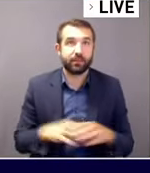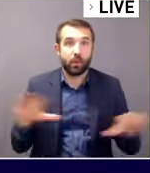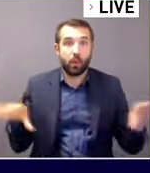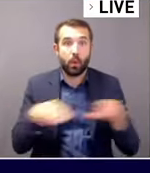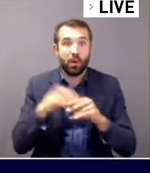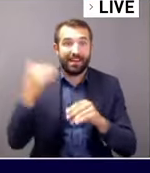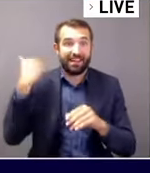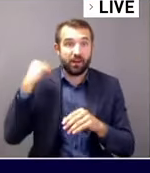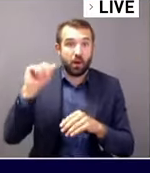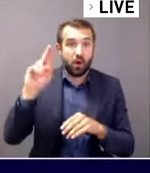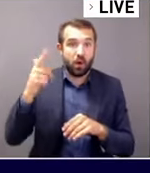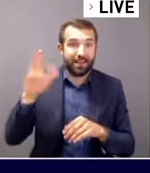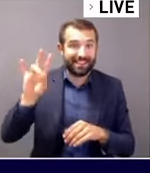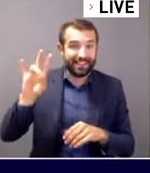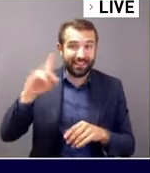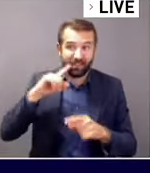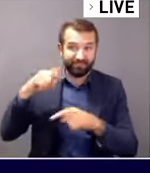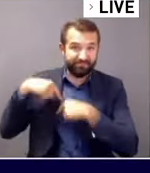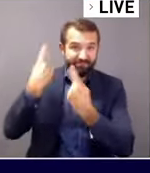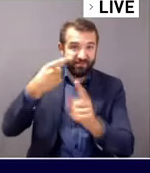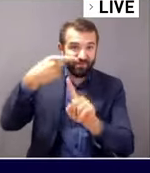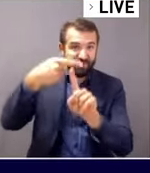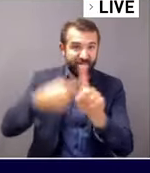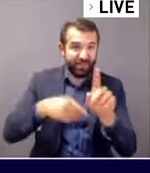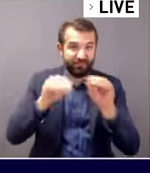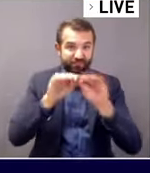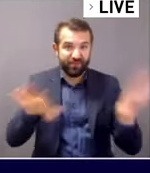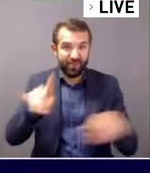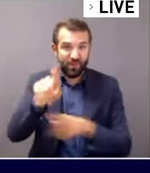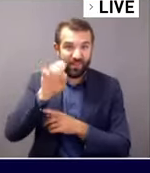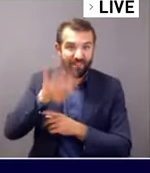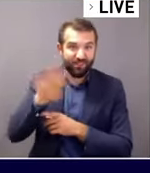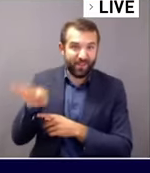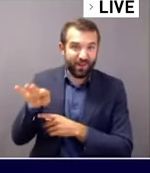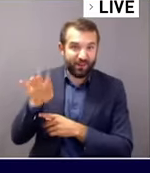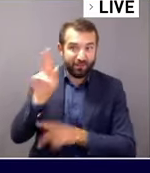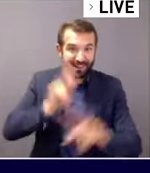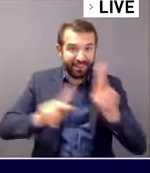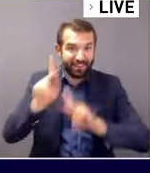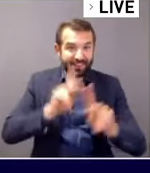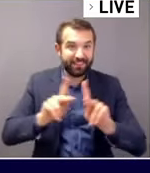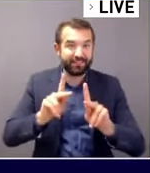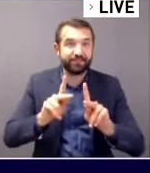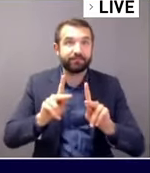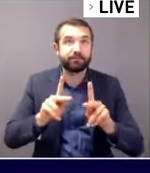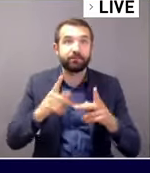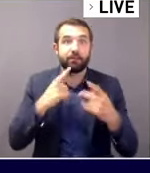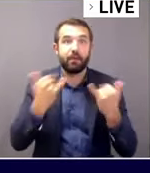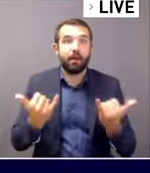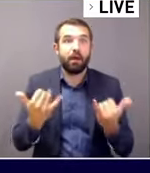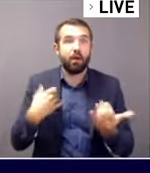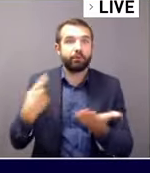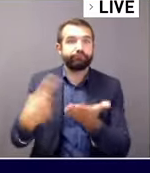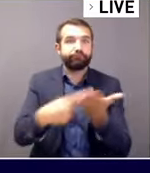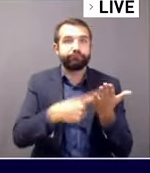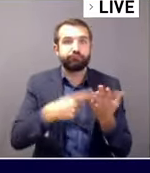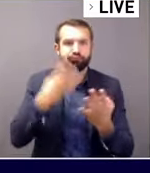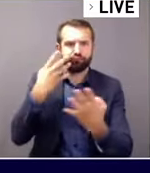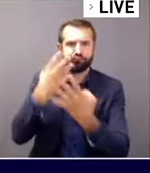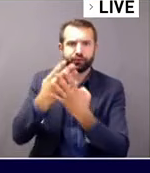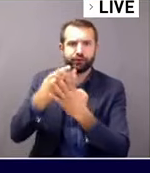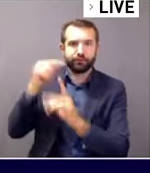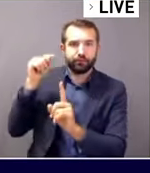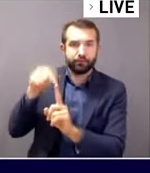wedding on August 7th. Let's take a closer look at the York County Jail right now. As I mentioned a moment ago, there are